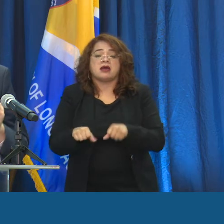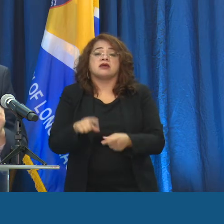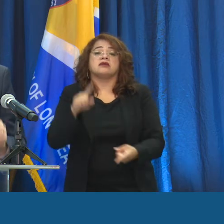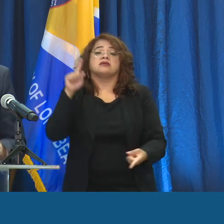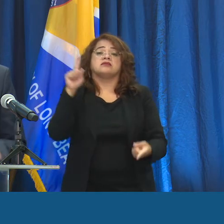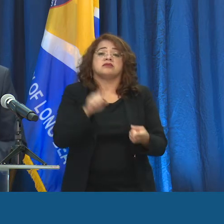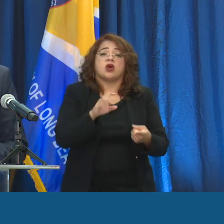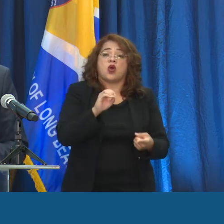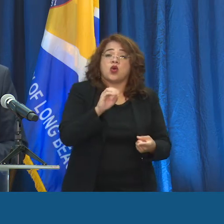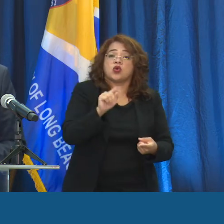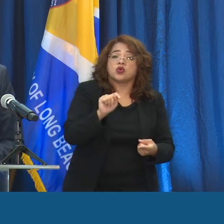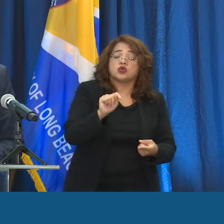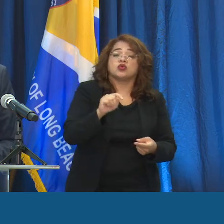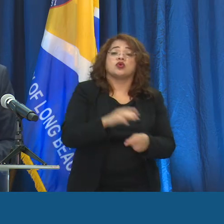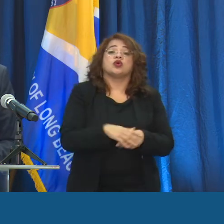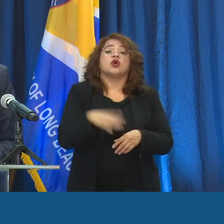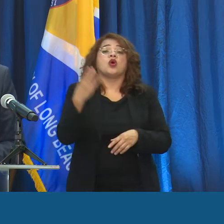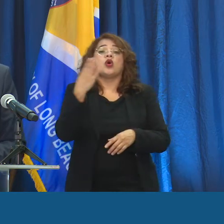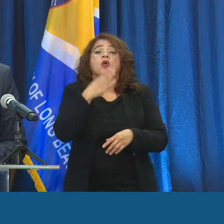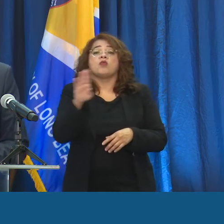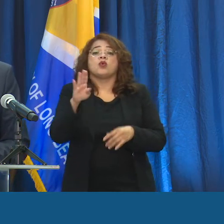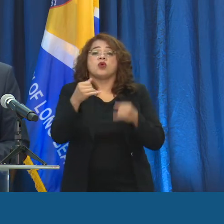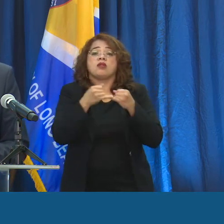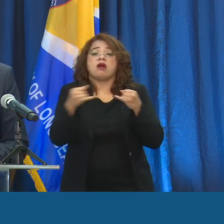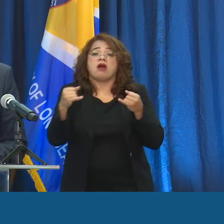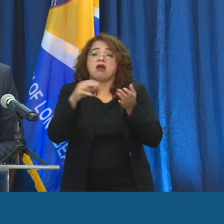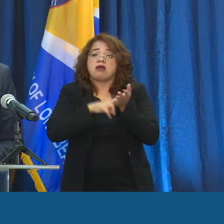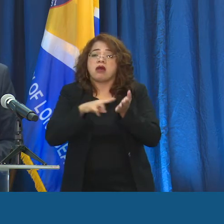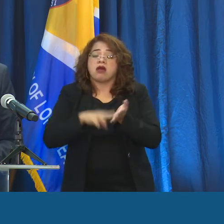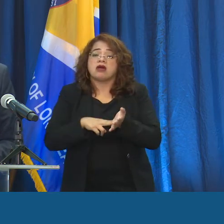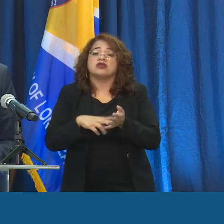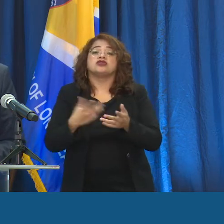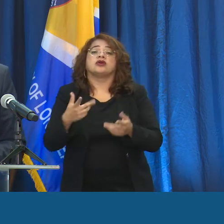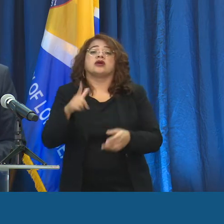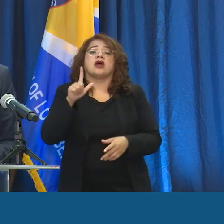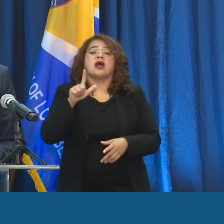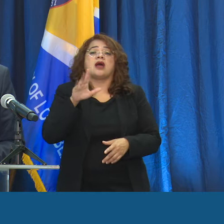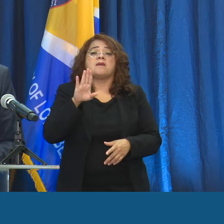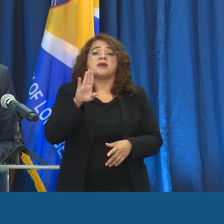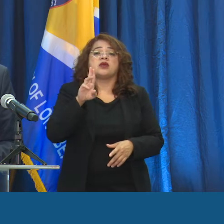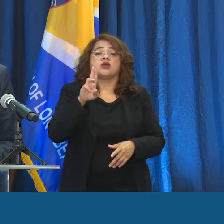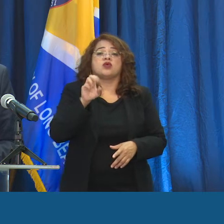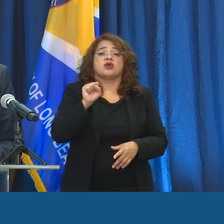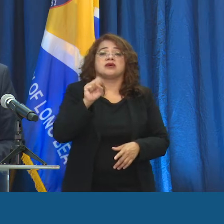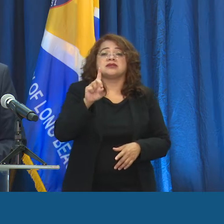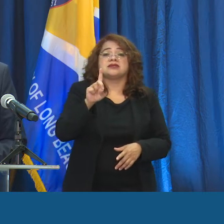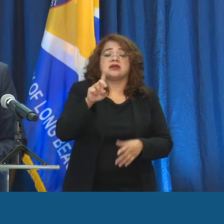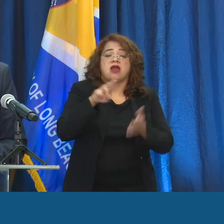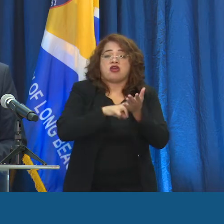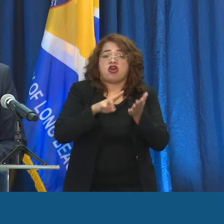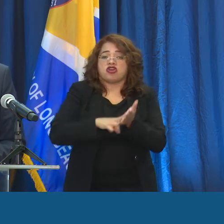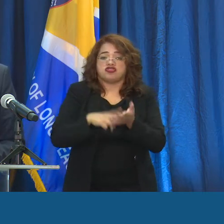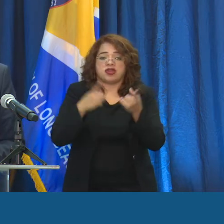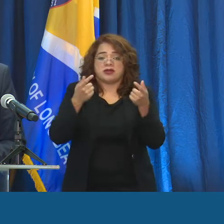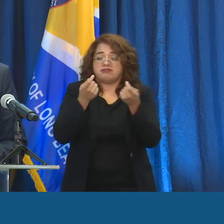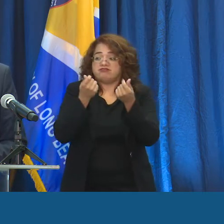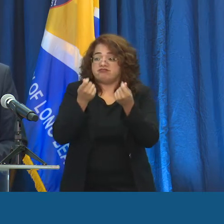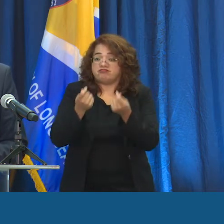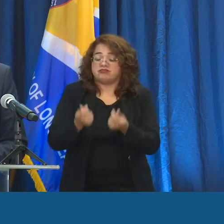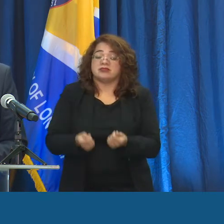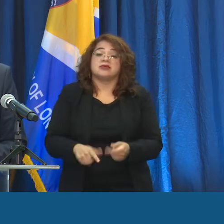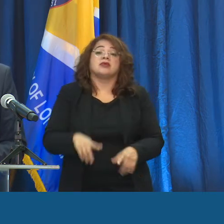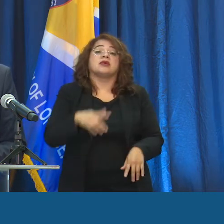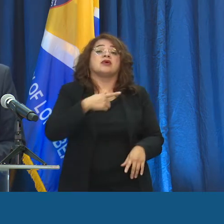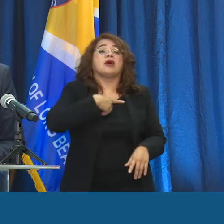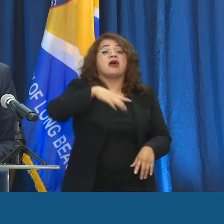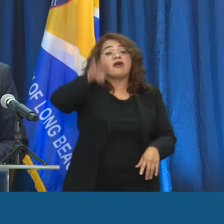overtime, our Blue Line contract, and eliminating the LBUSD contract. In fire,